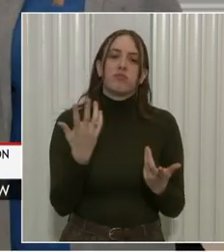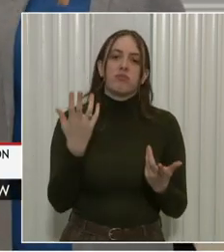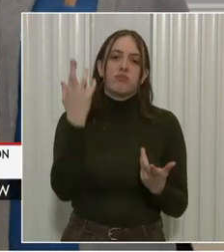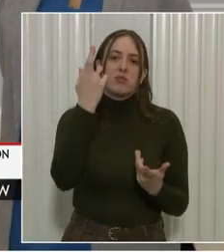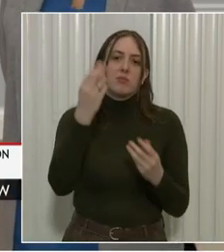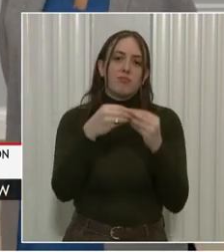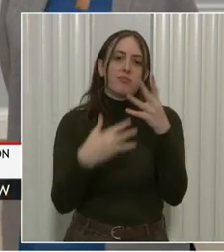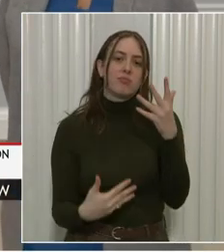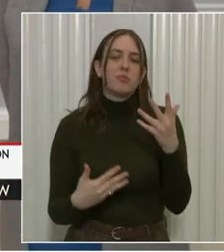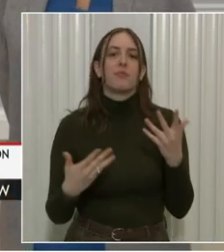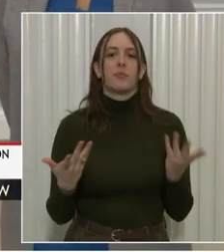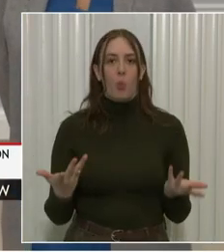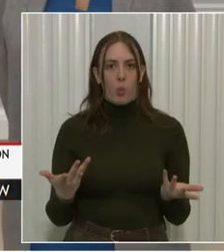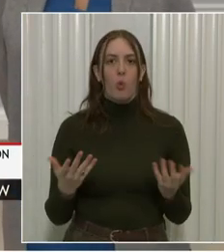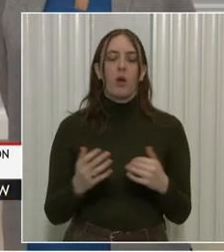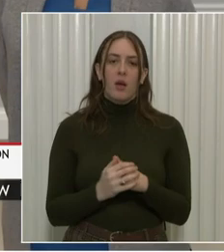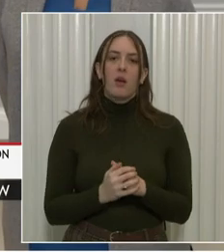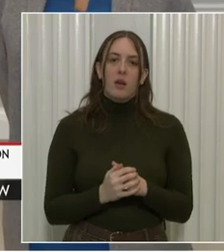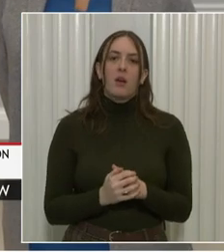so,